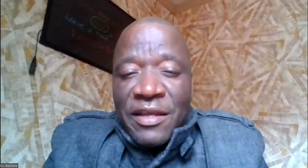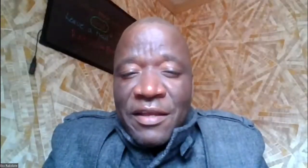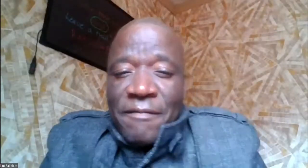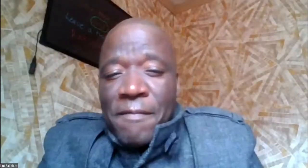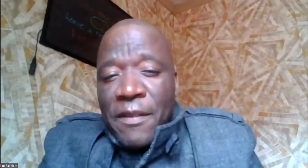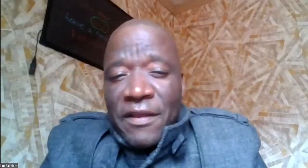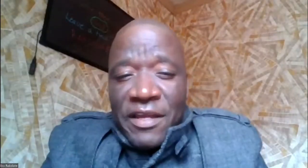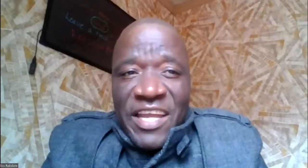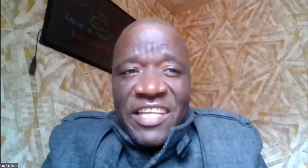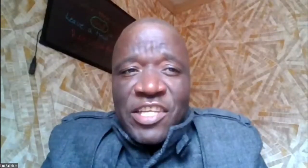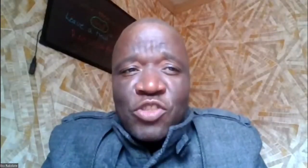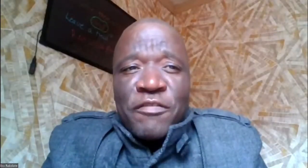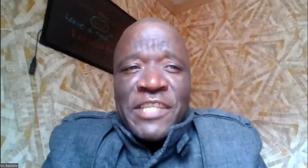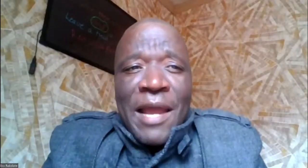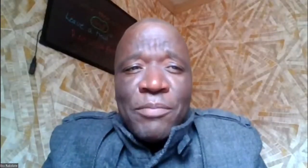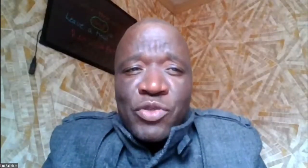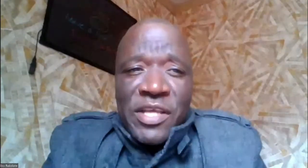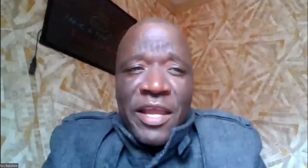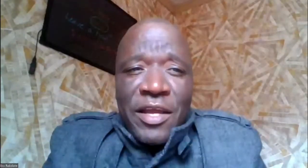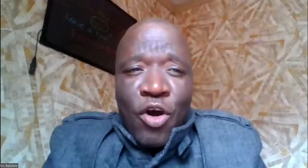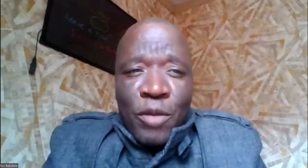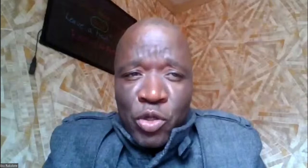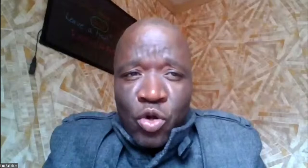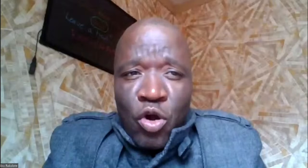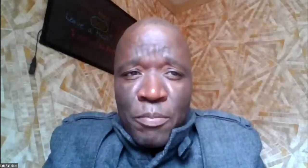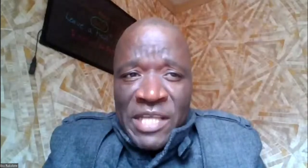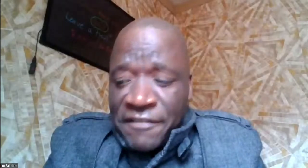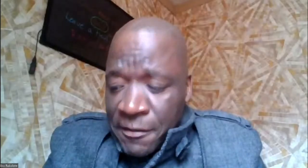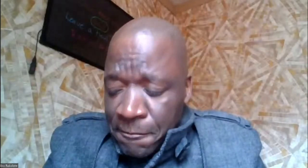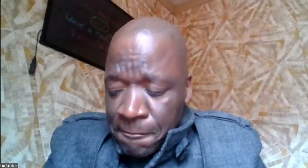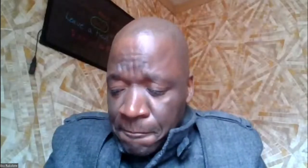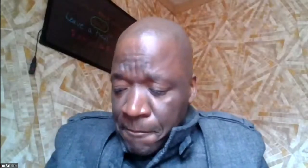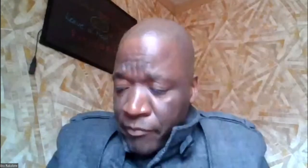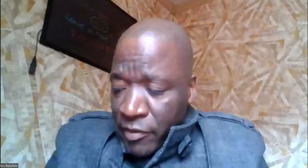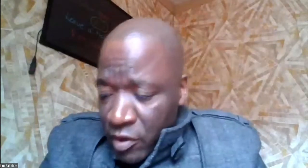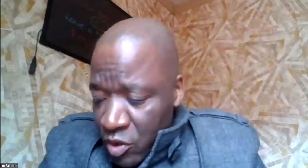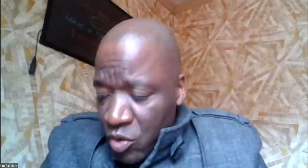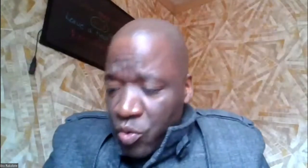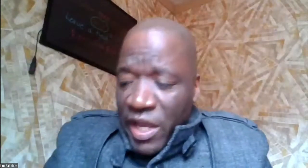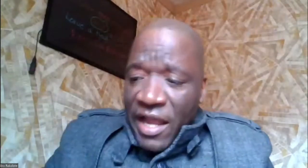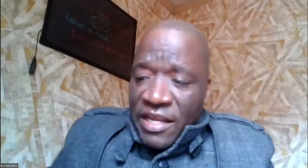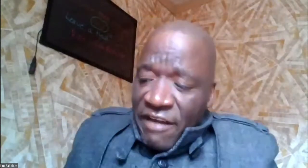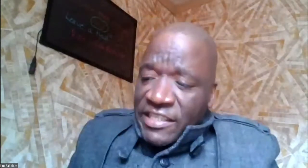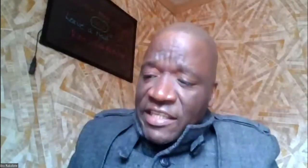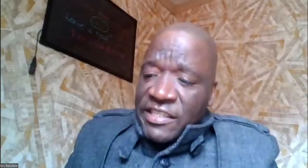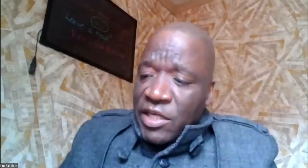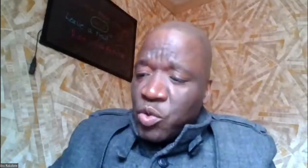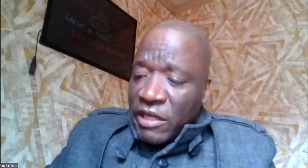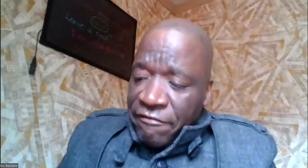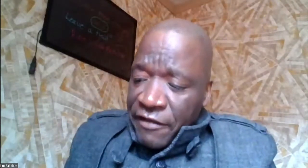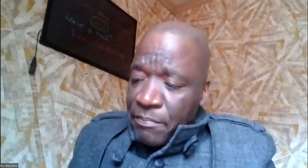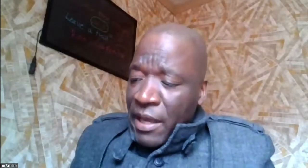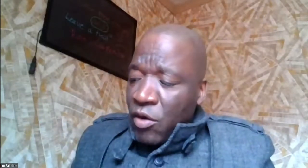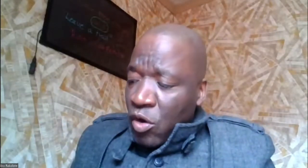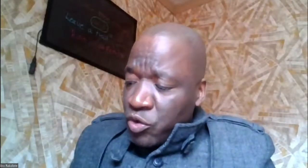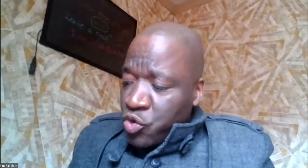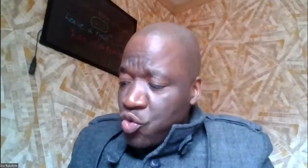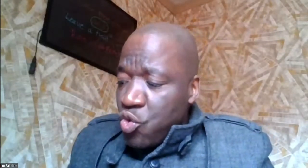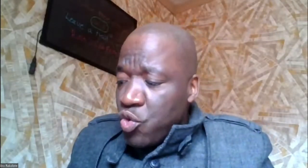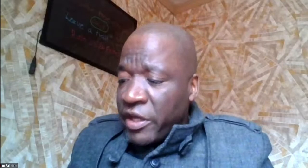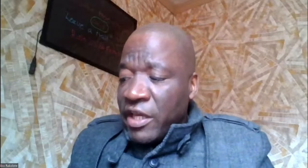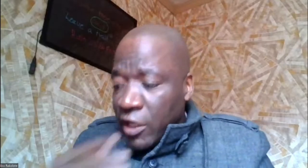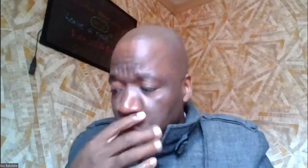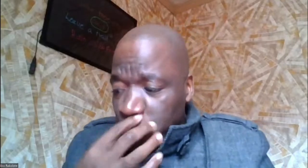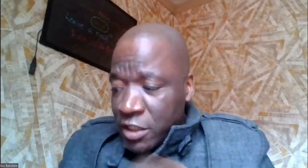me in the interest of time to say all protocol observed we are invited here to give feedback on